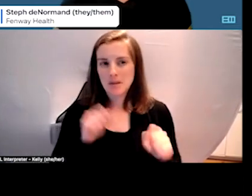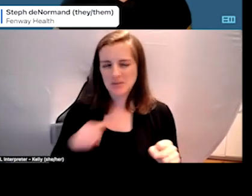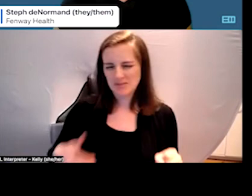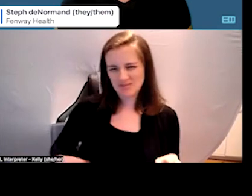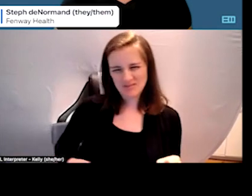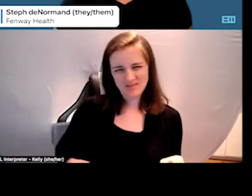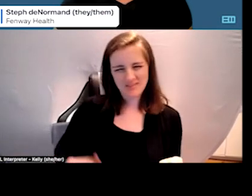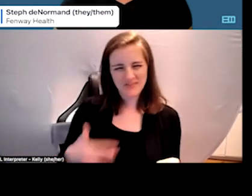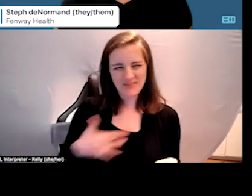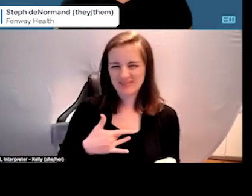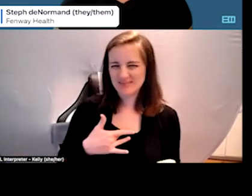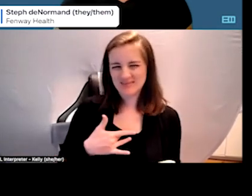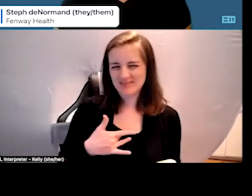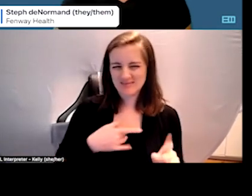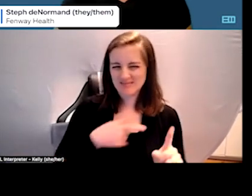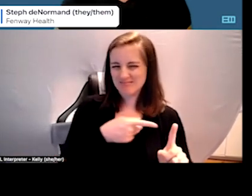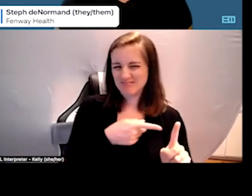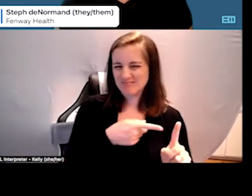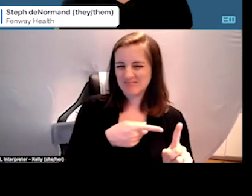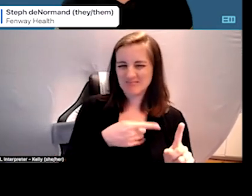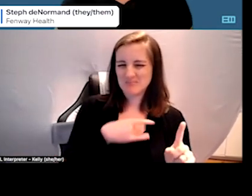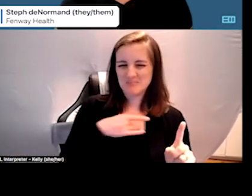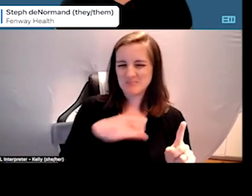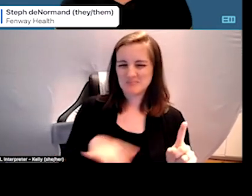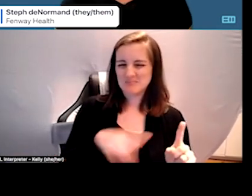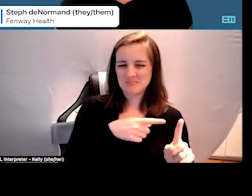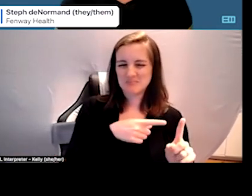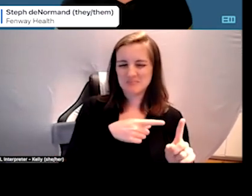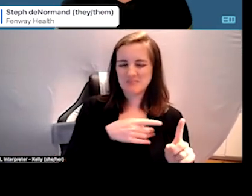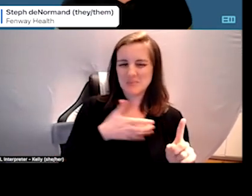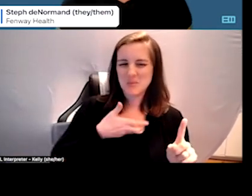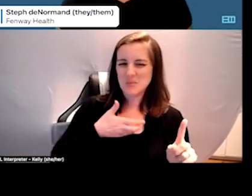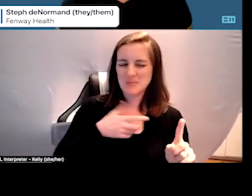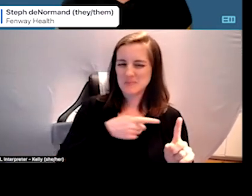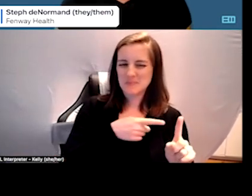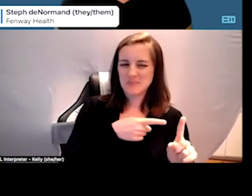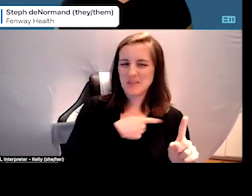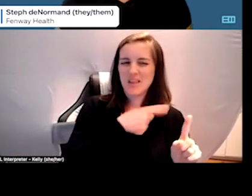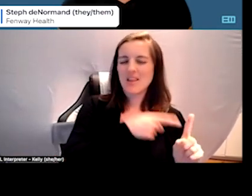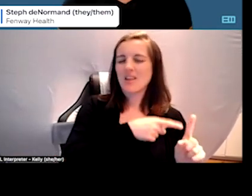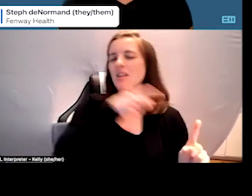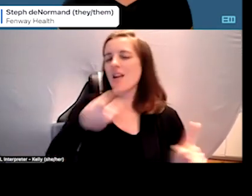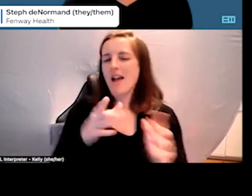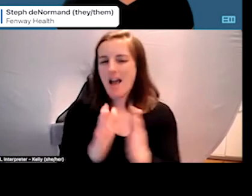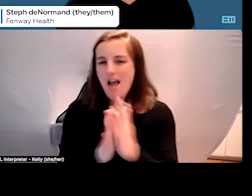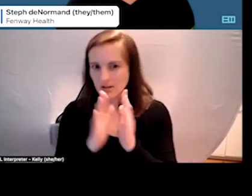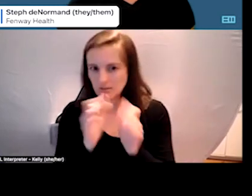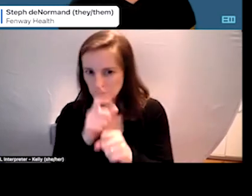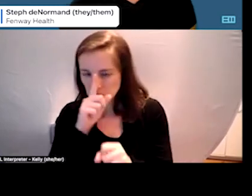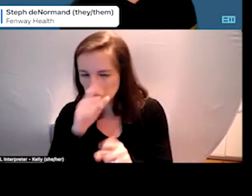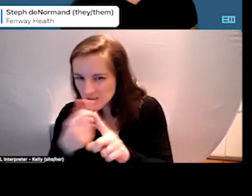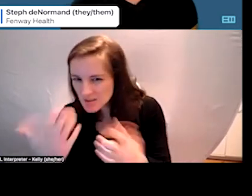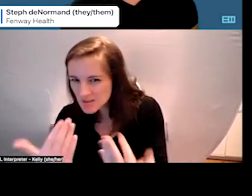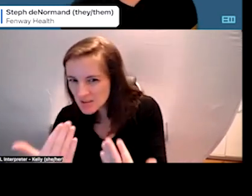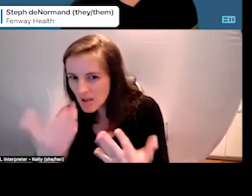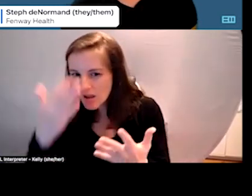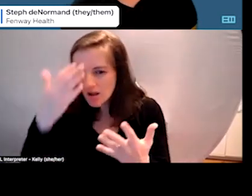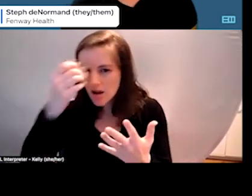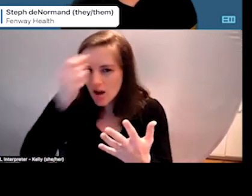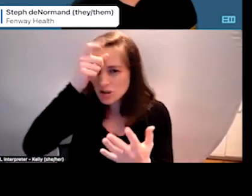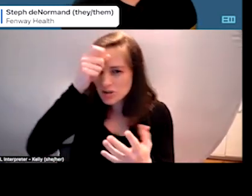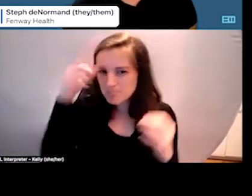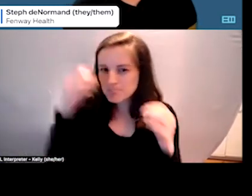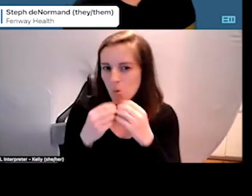better. I want to go hear from somebody else. I want to make sure that I understand this better before taking those any additional